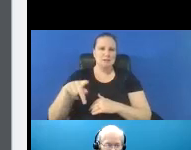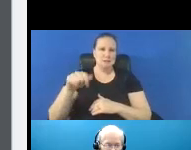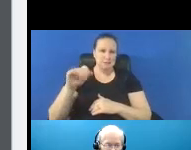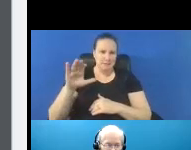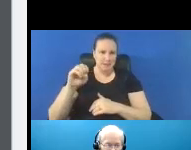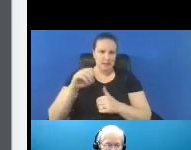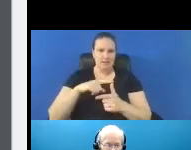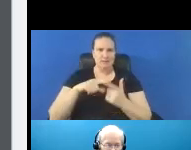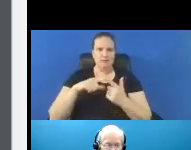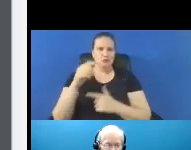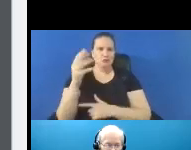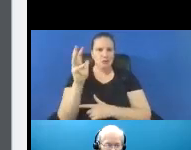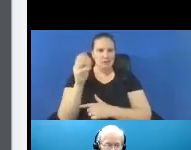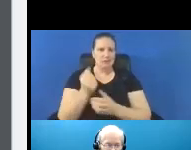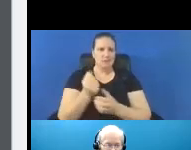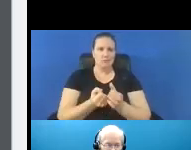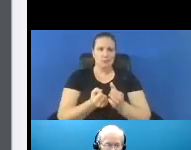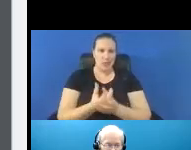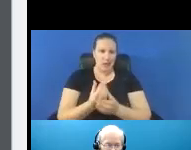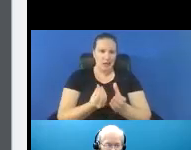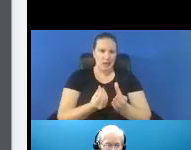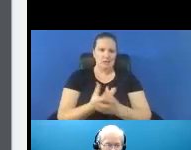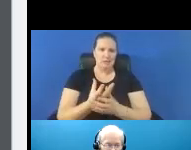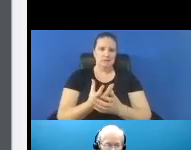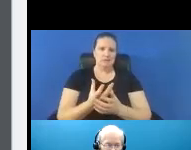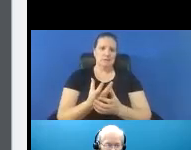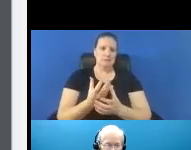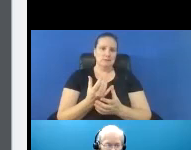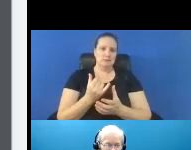plants, trees. And I think that's something